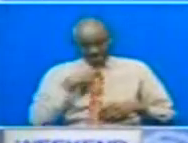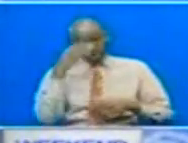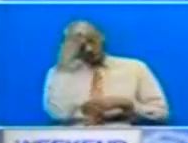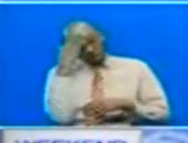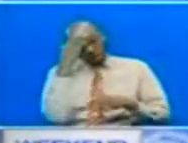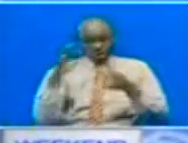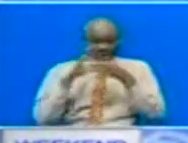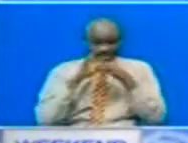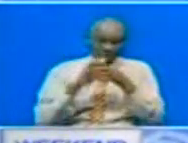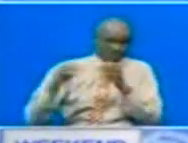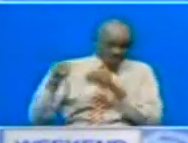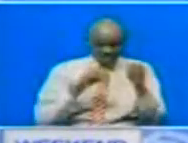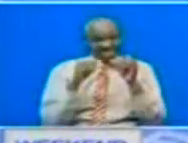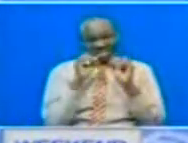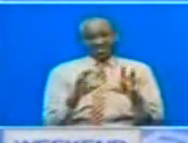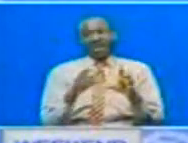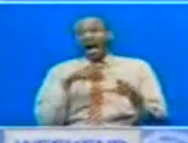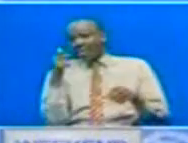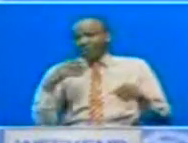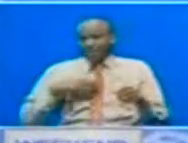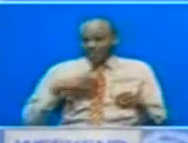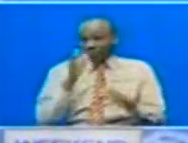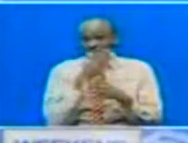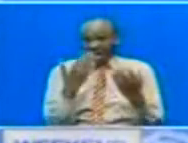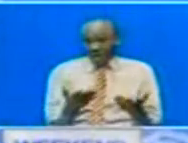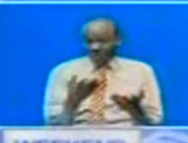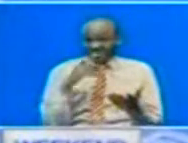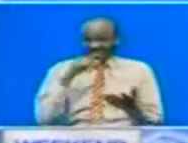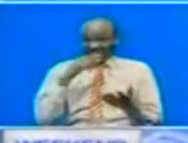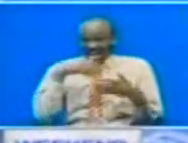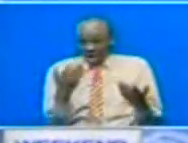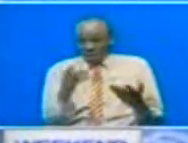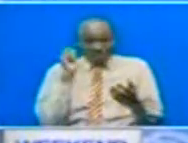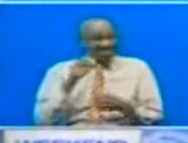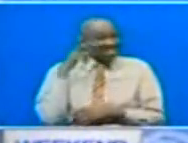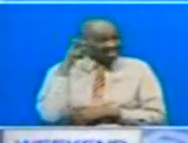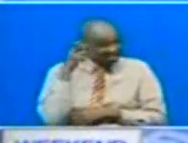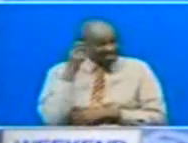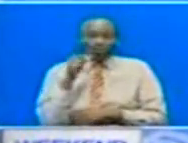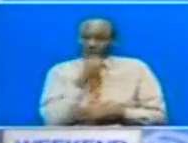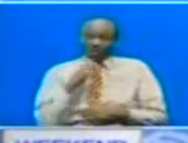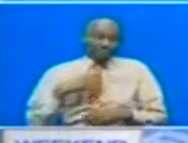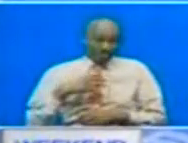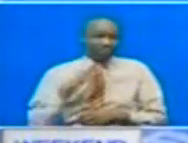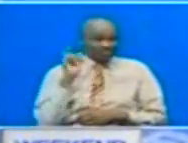as a coordination of movement. To some, music. She also tells us why we should always listen to our